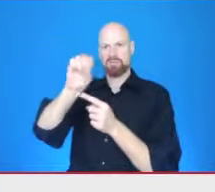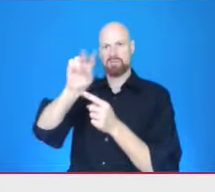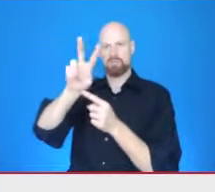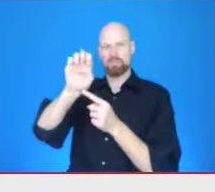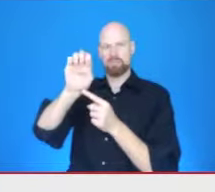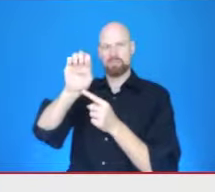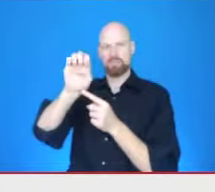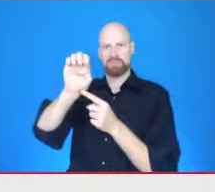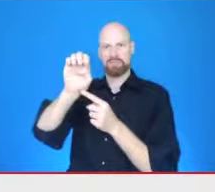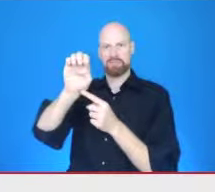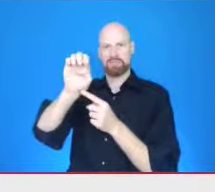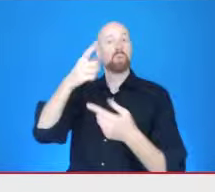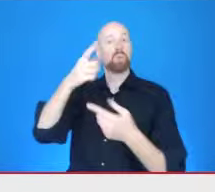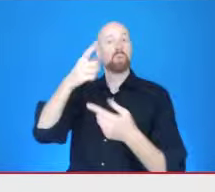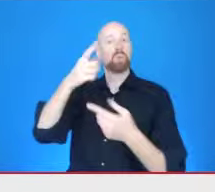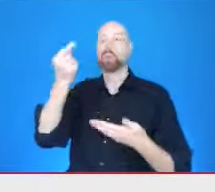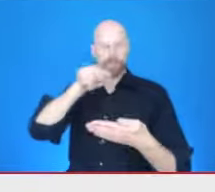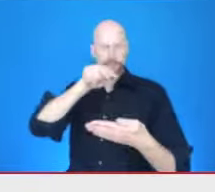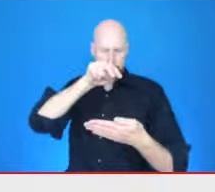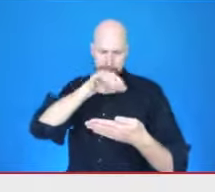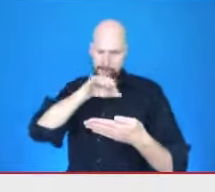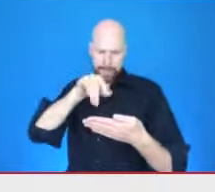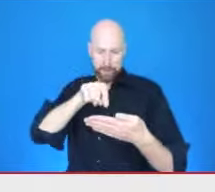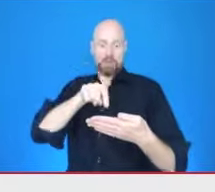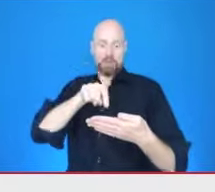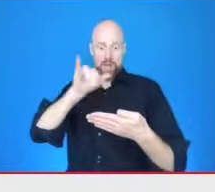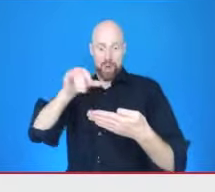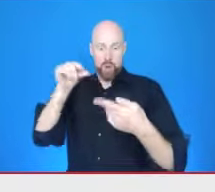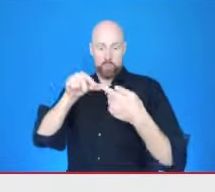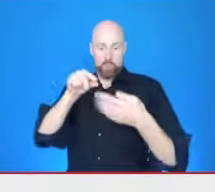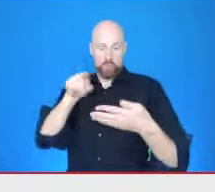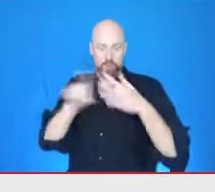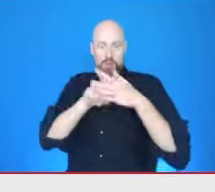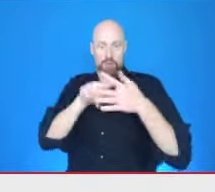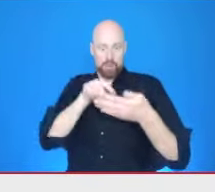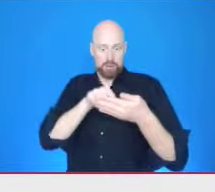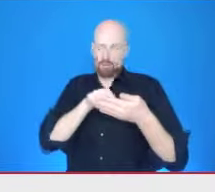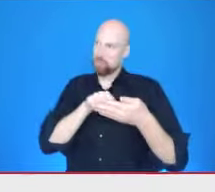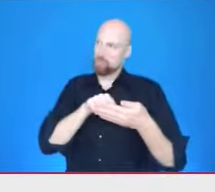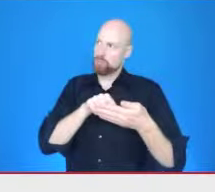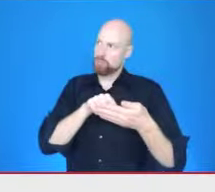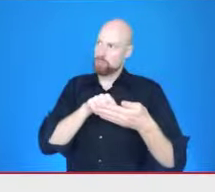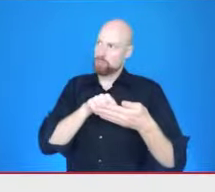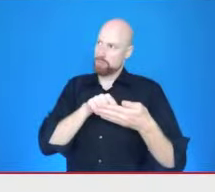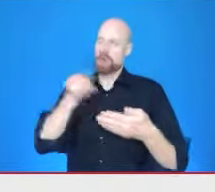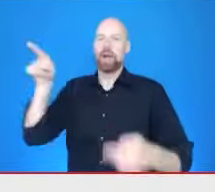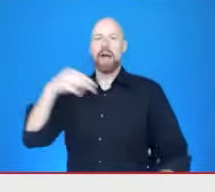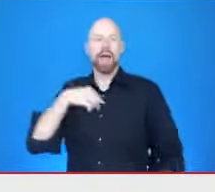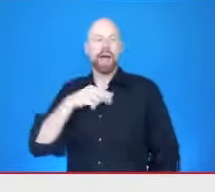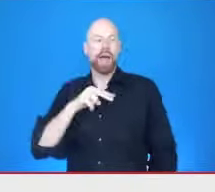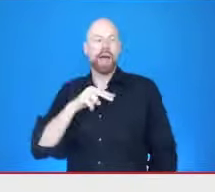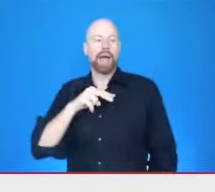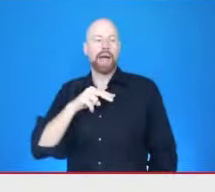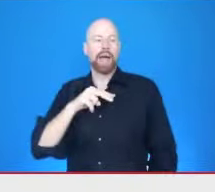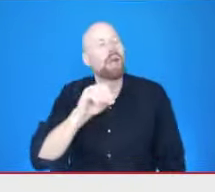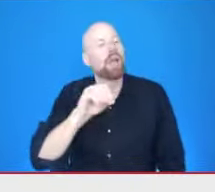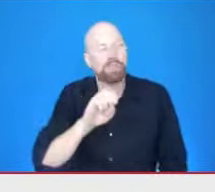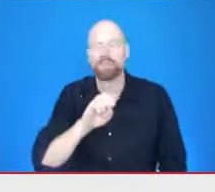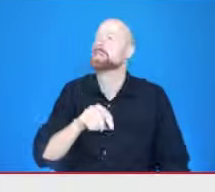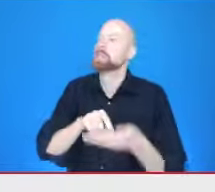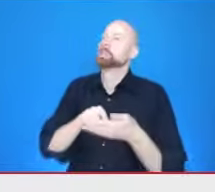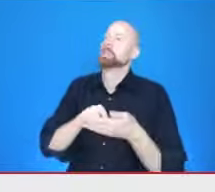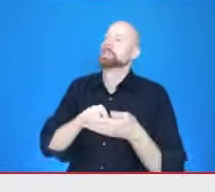was negative. We had tradition, community, family, and love, though my young, naive self wasn't always capable of seeing